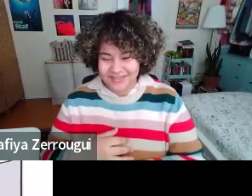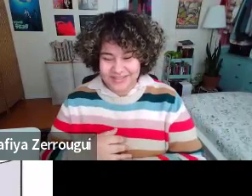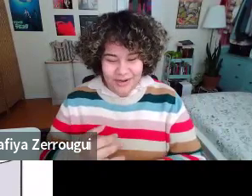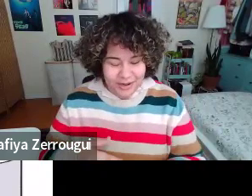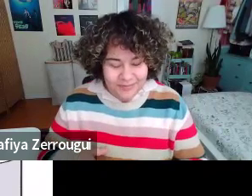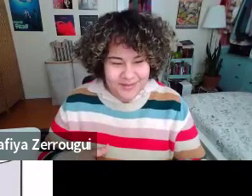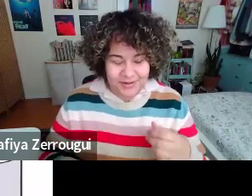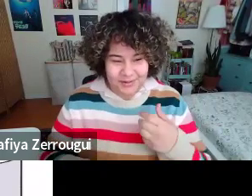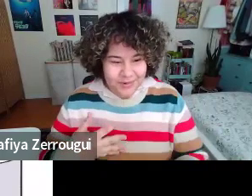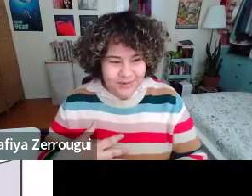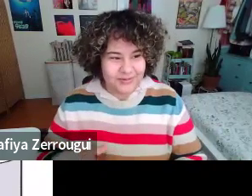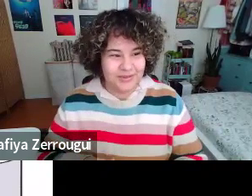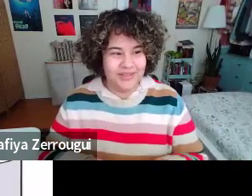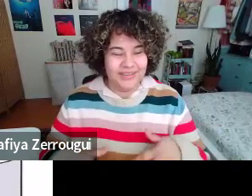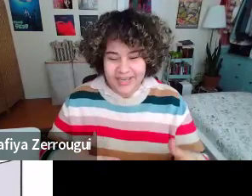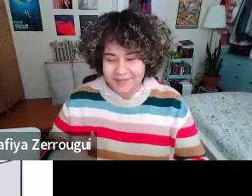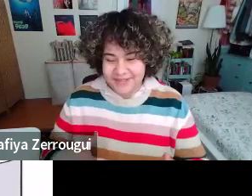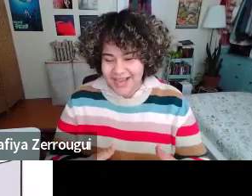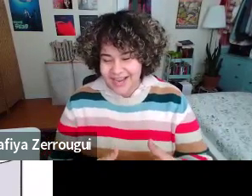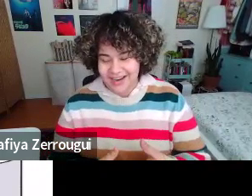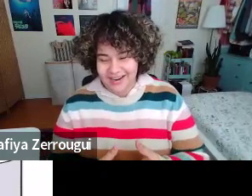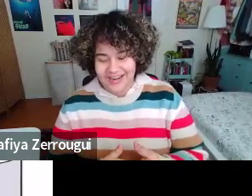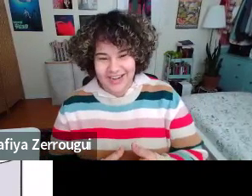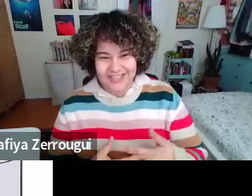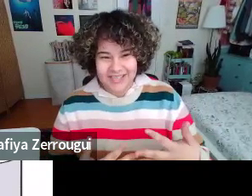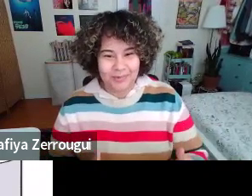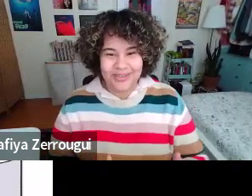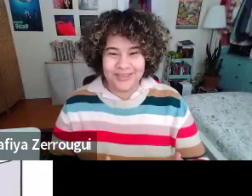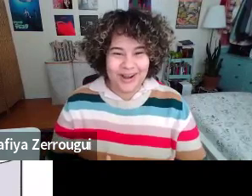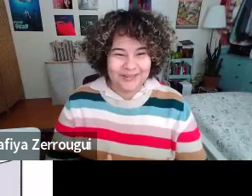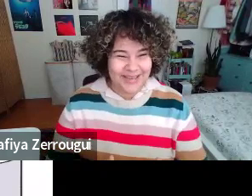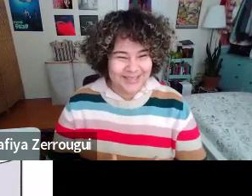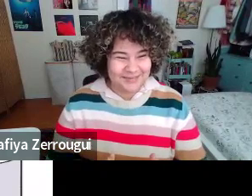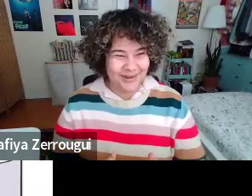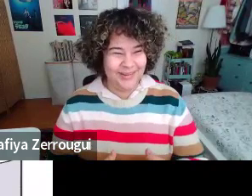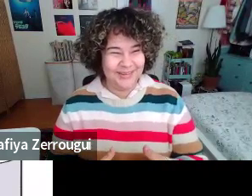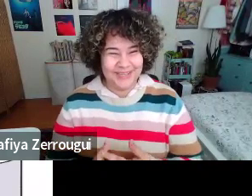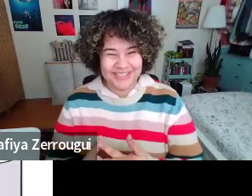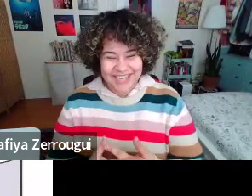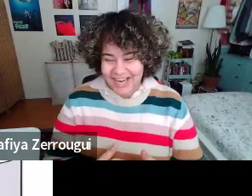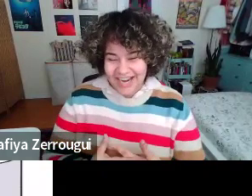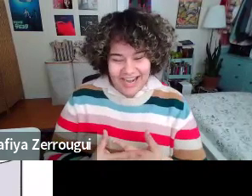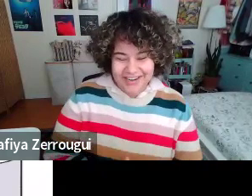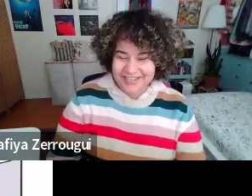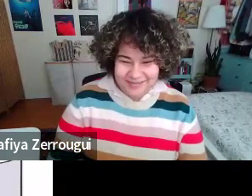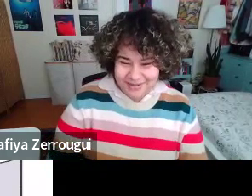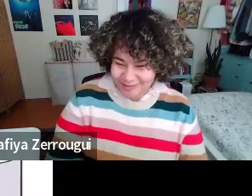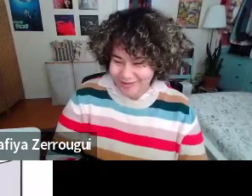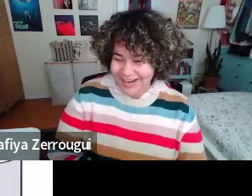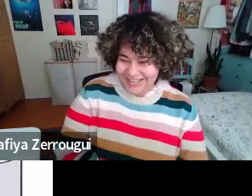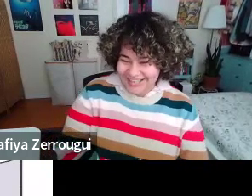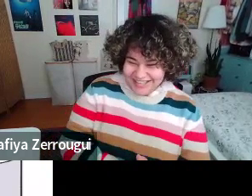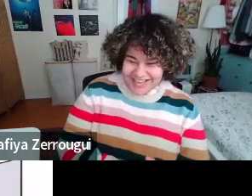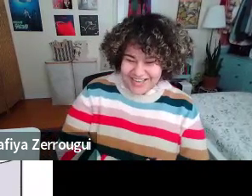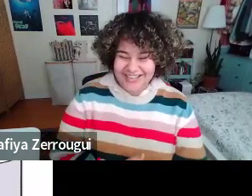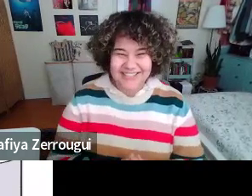different terms for every move during the games. And I did watch a lot of basketball, which I hadn't done